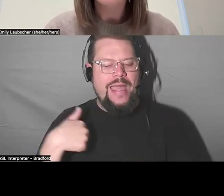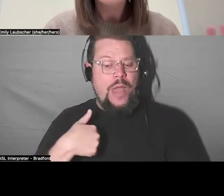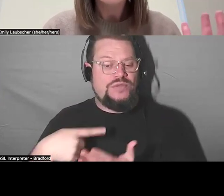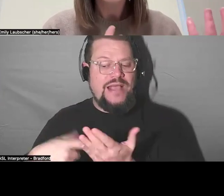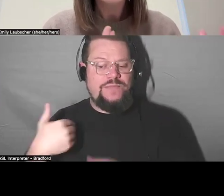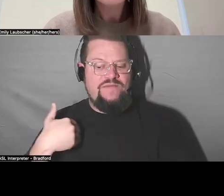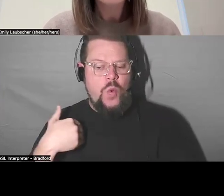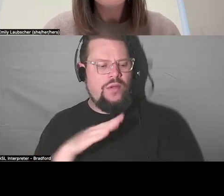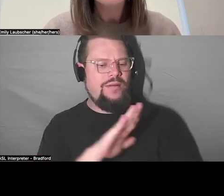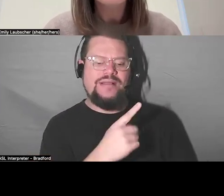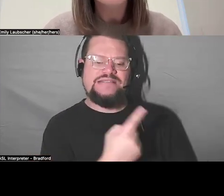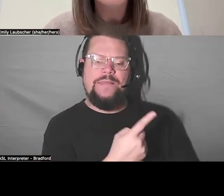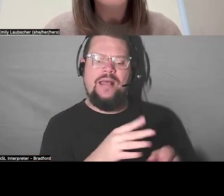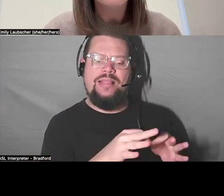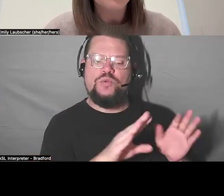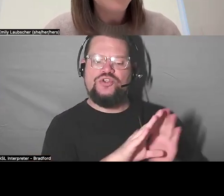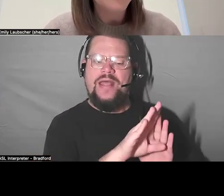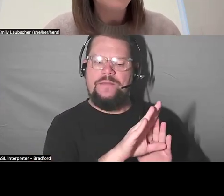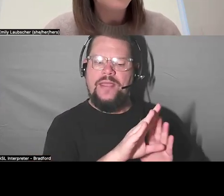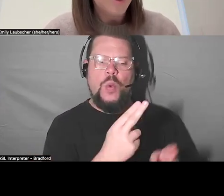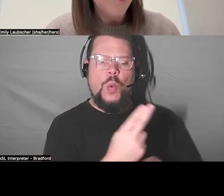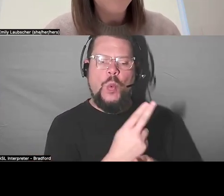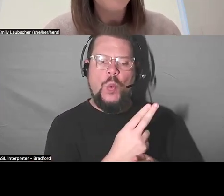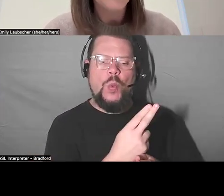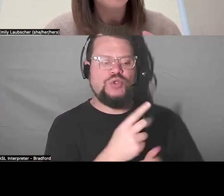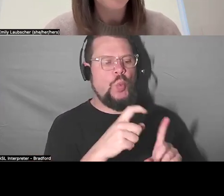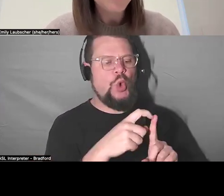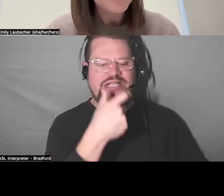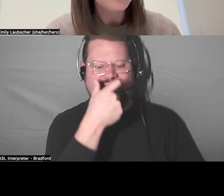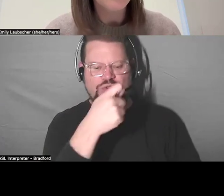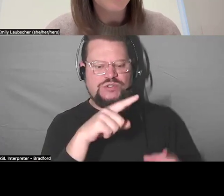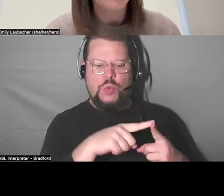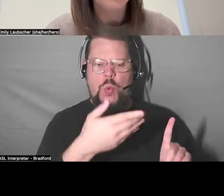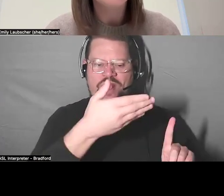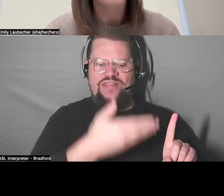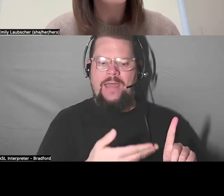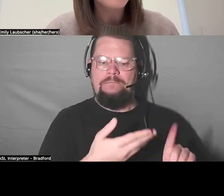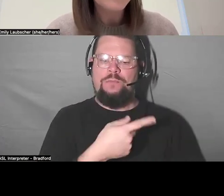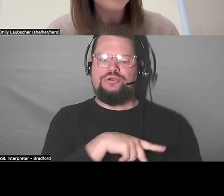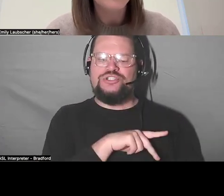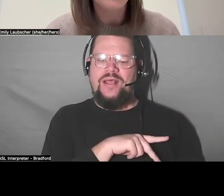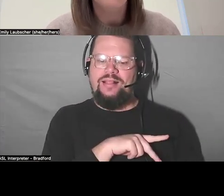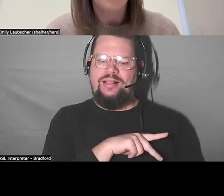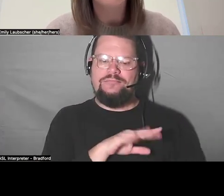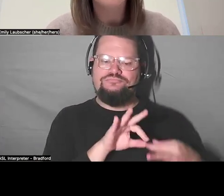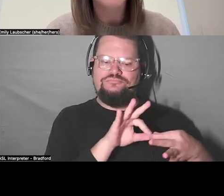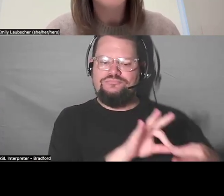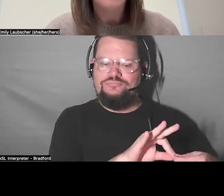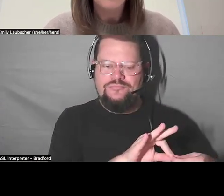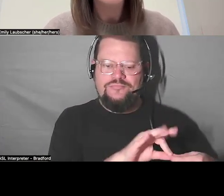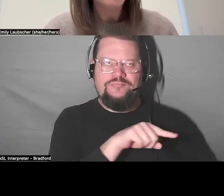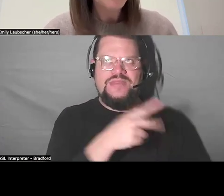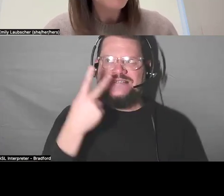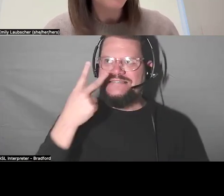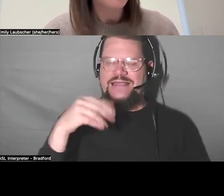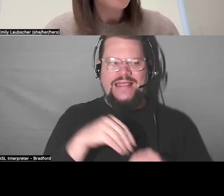development, they use words that are interesting to them, that are personally relevant, that are salient in their environments,